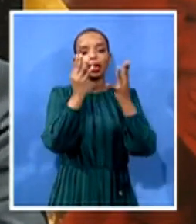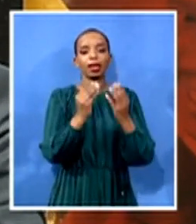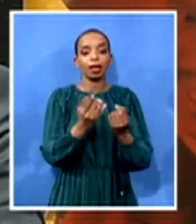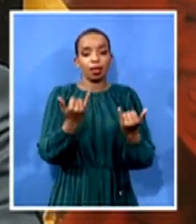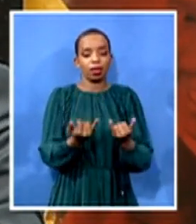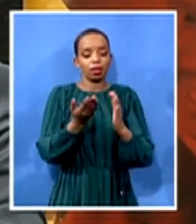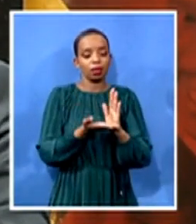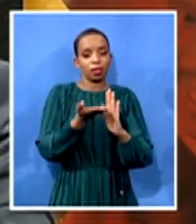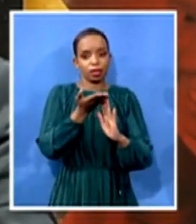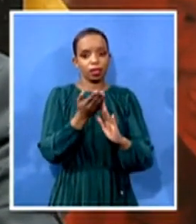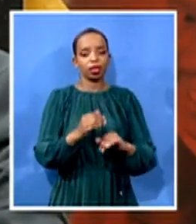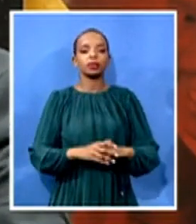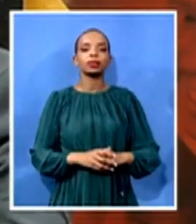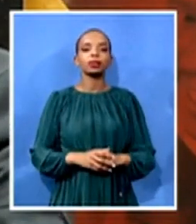done.